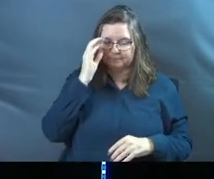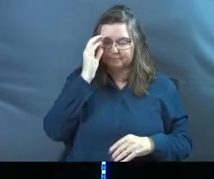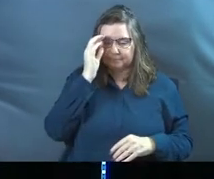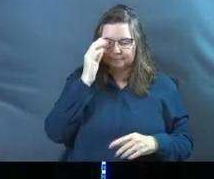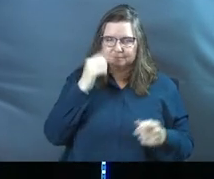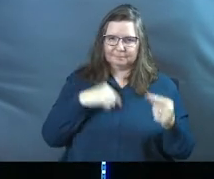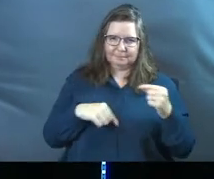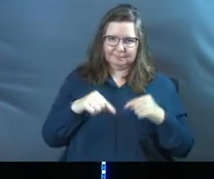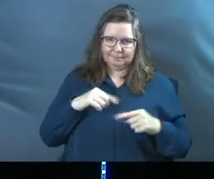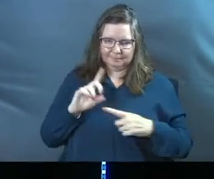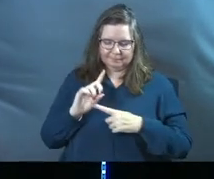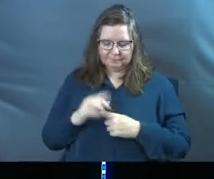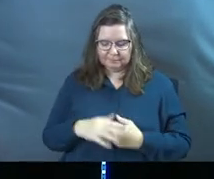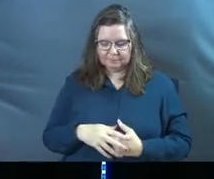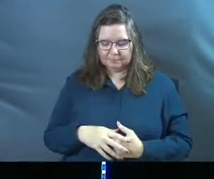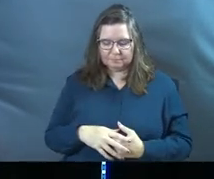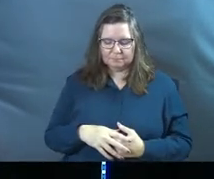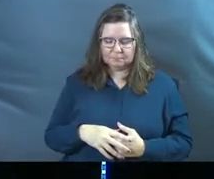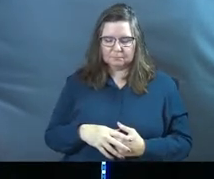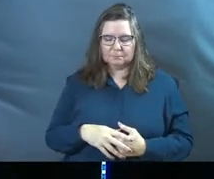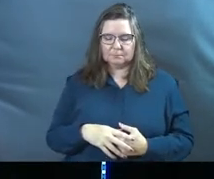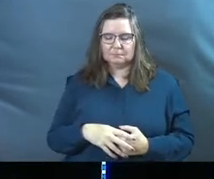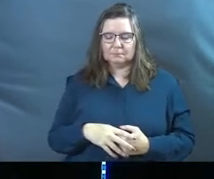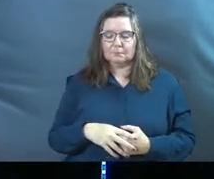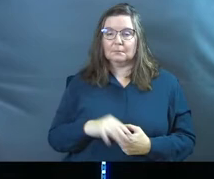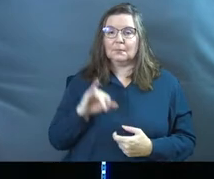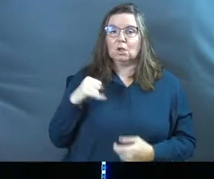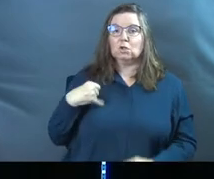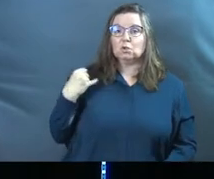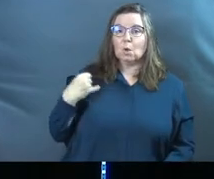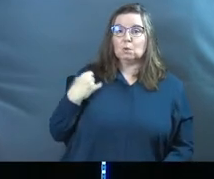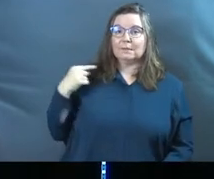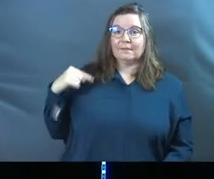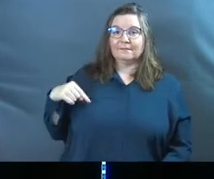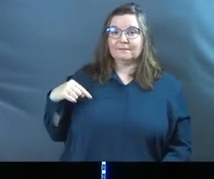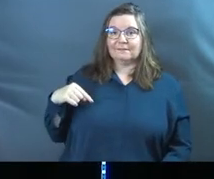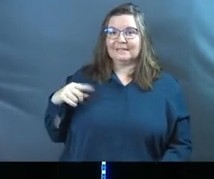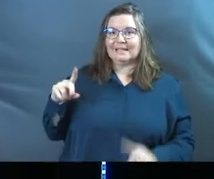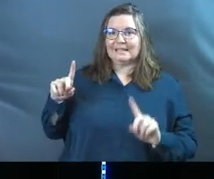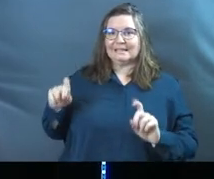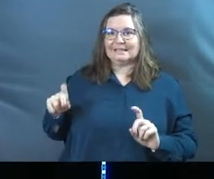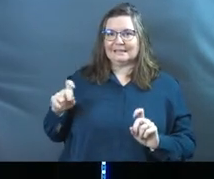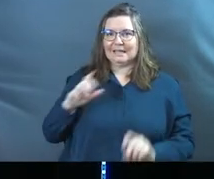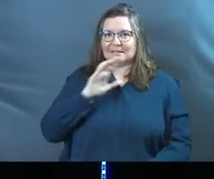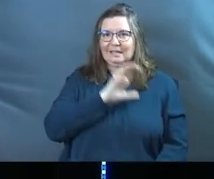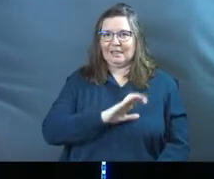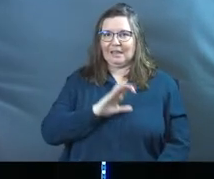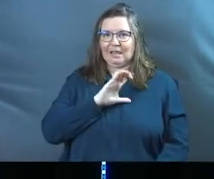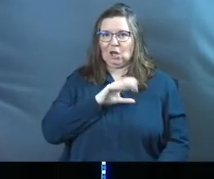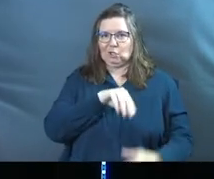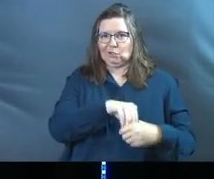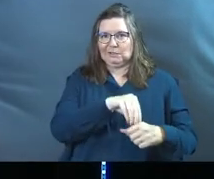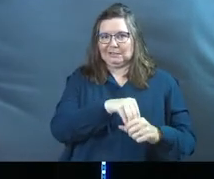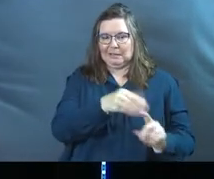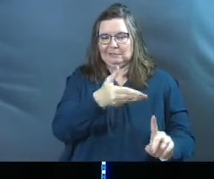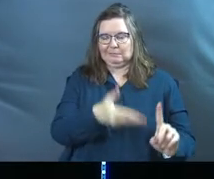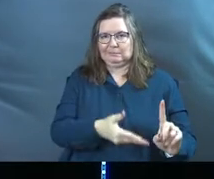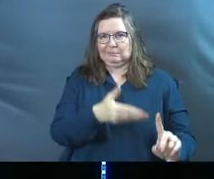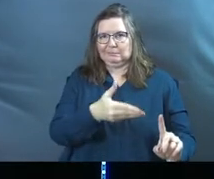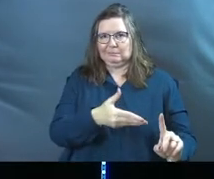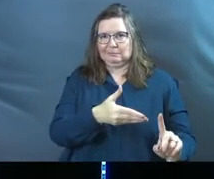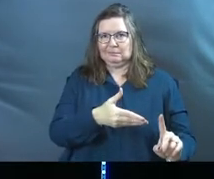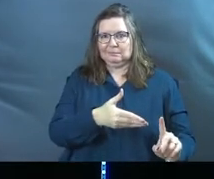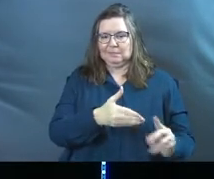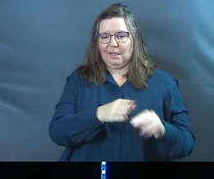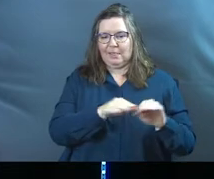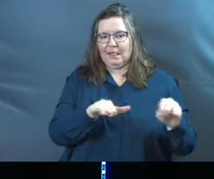tell you what happens next, is Joseph is testing the character of the brothers. He's